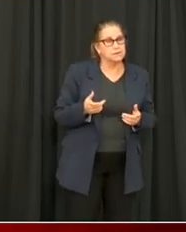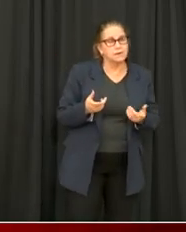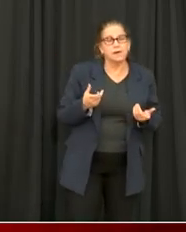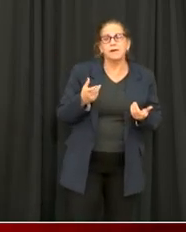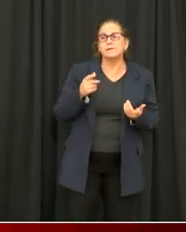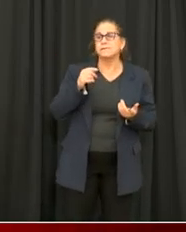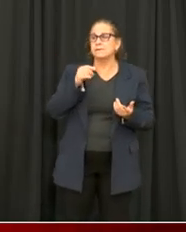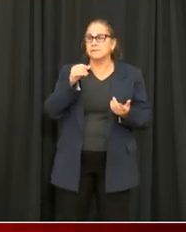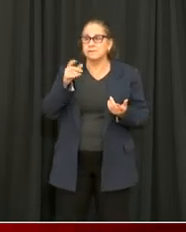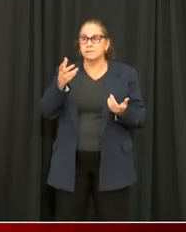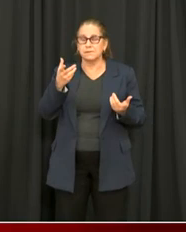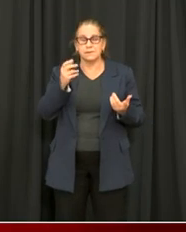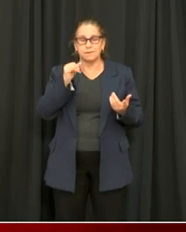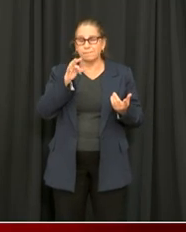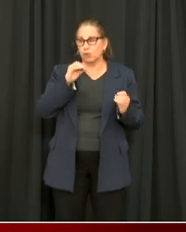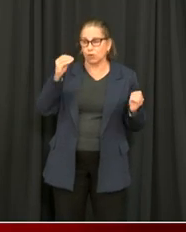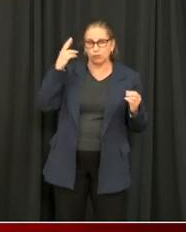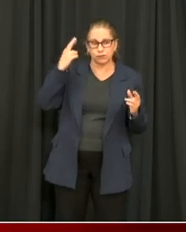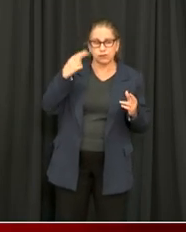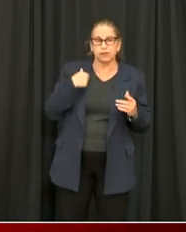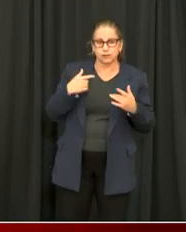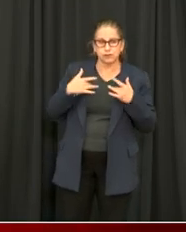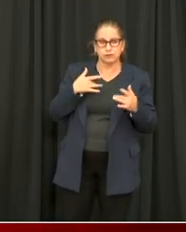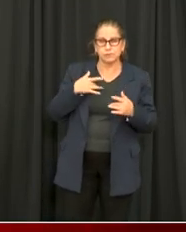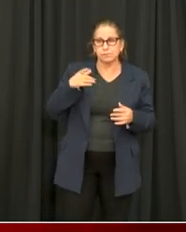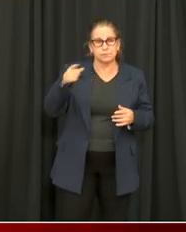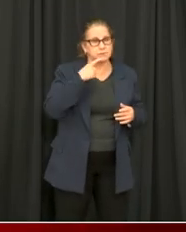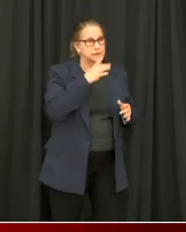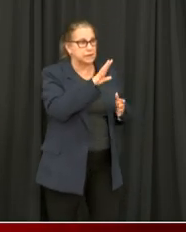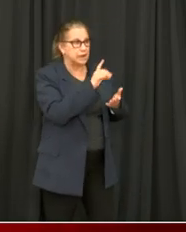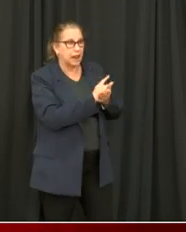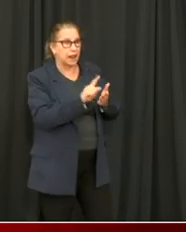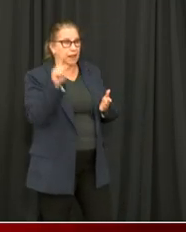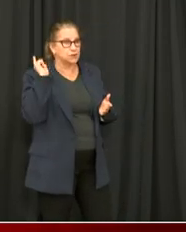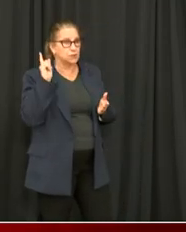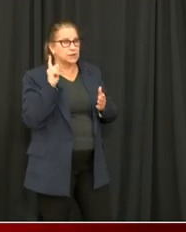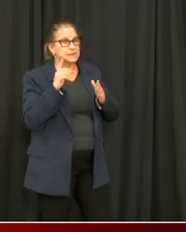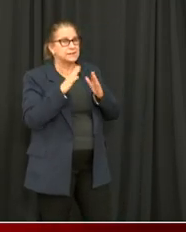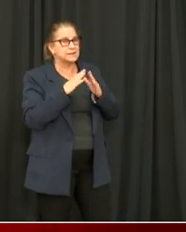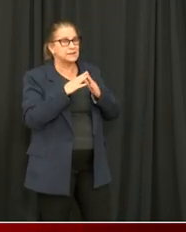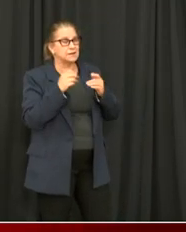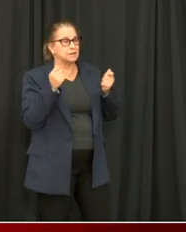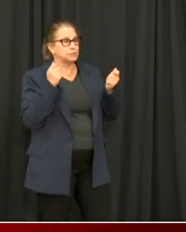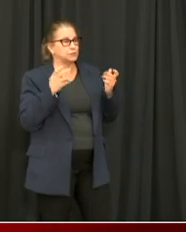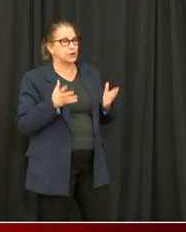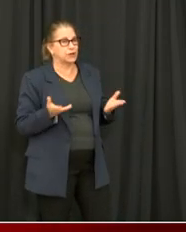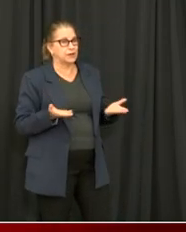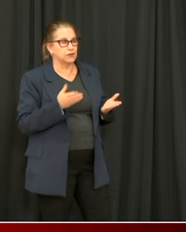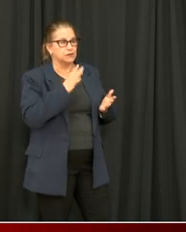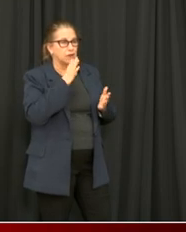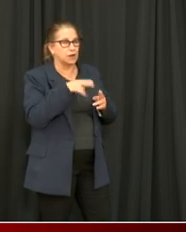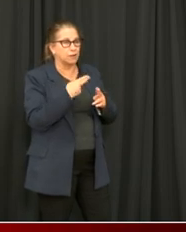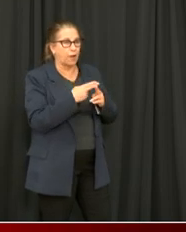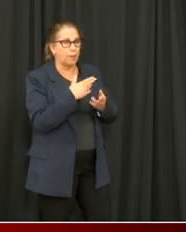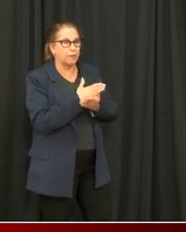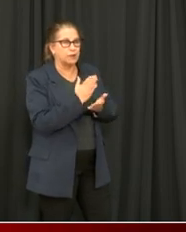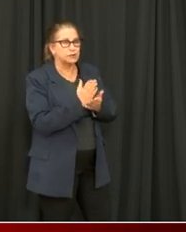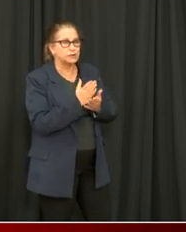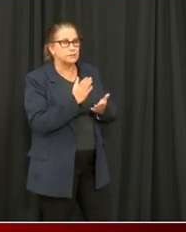Now, a few weeks ago, the city administrator was here talking about the budget, and as I recall, you have cut funding